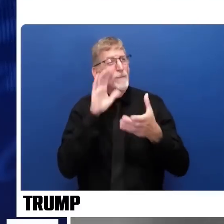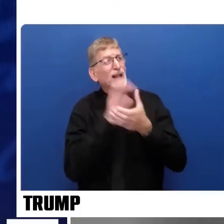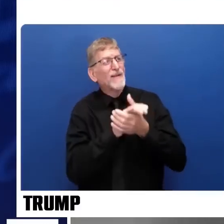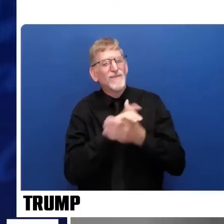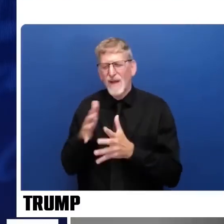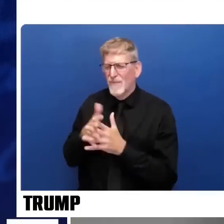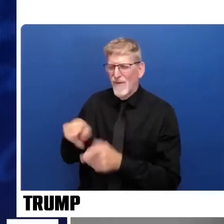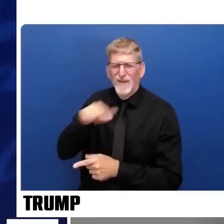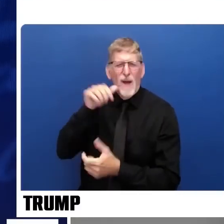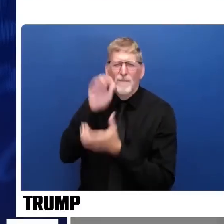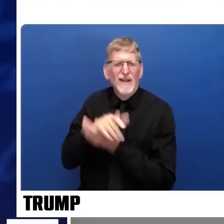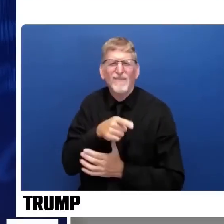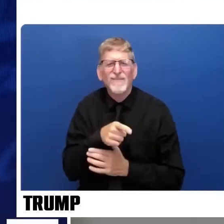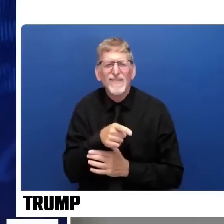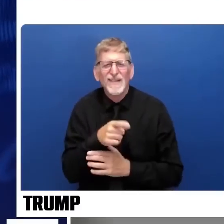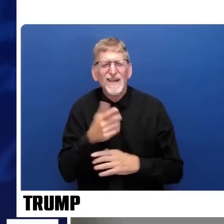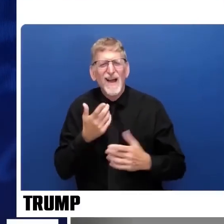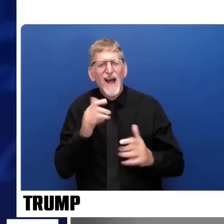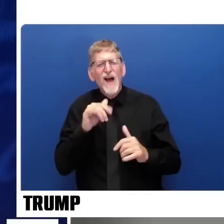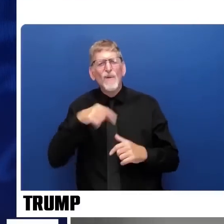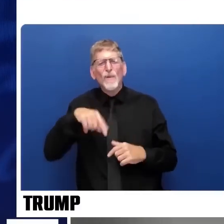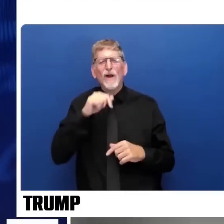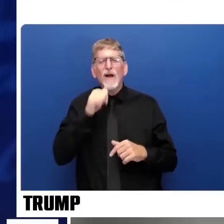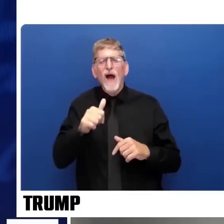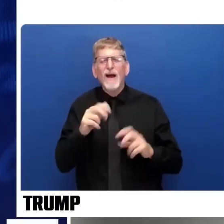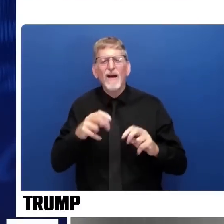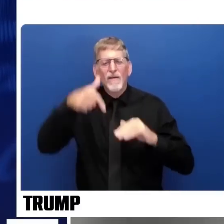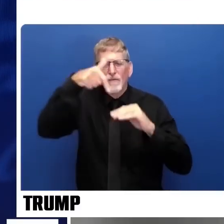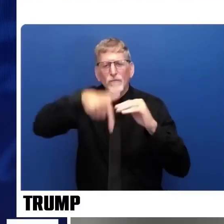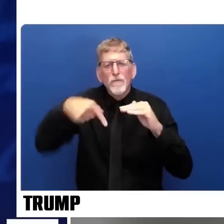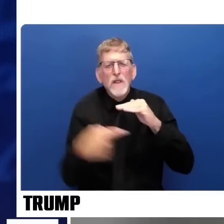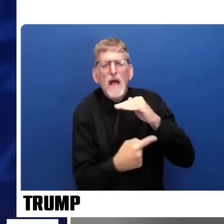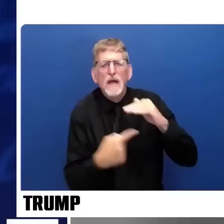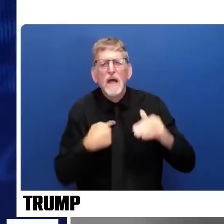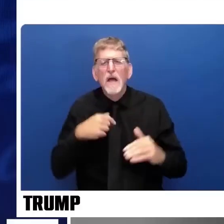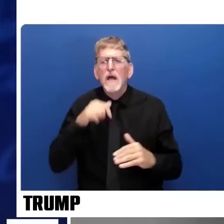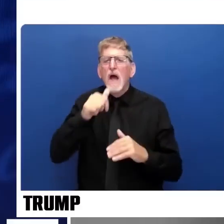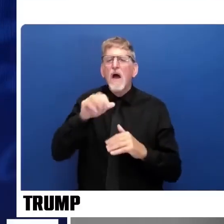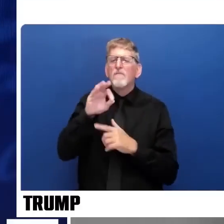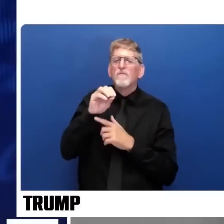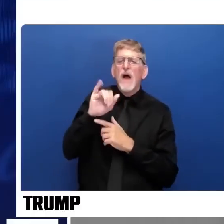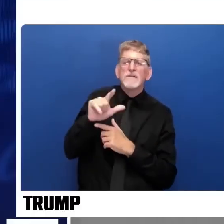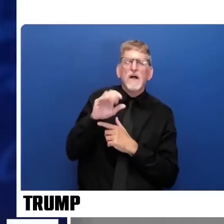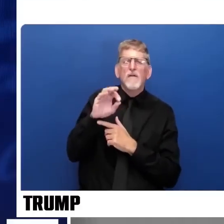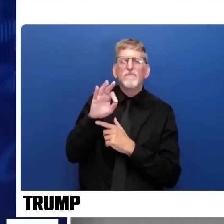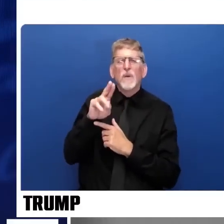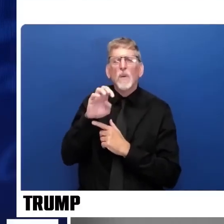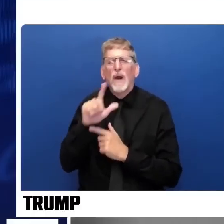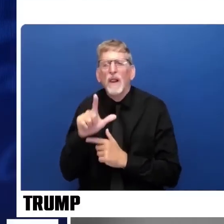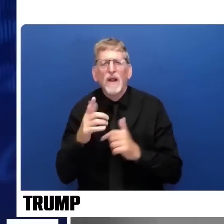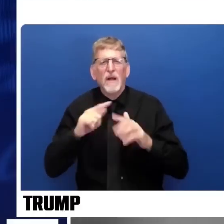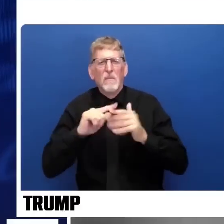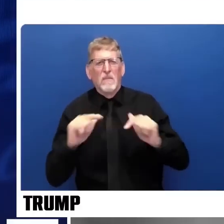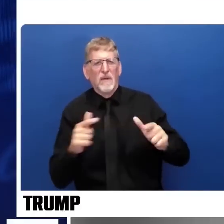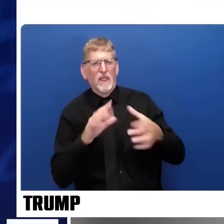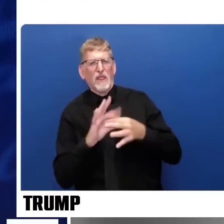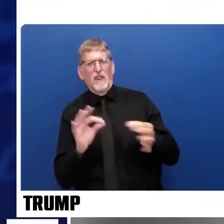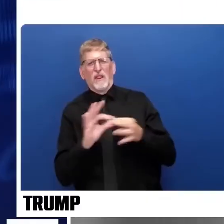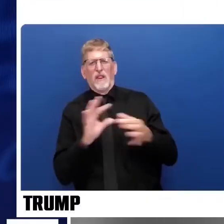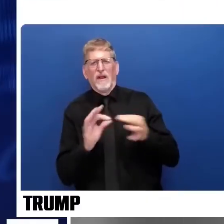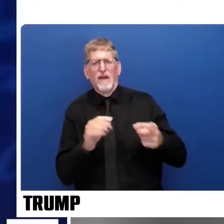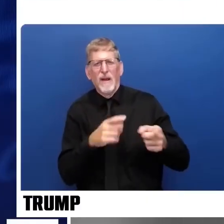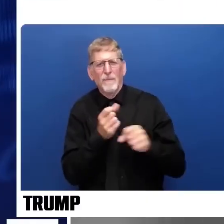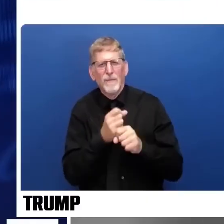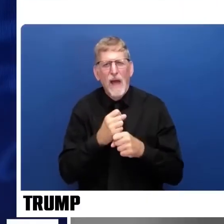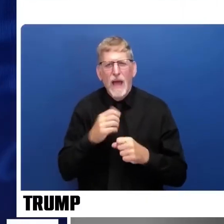things like we're not going to frack. We're not going to take fossil fuel. We're not going to do things that are going to make this country strong, whether you like it or